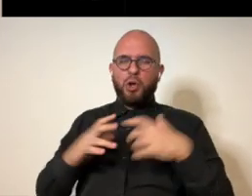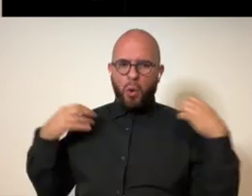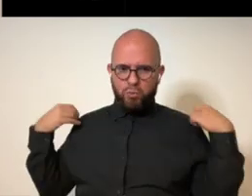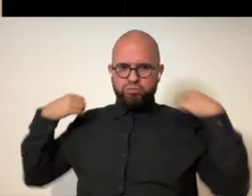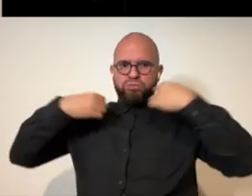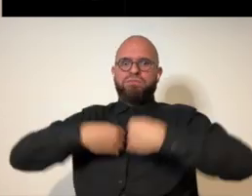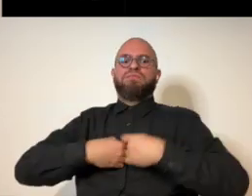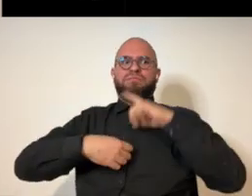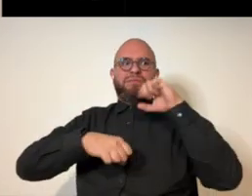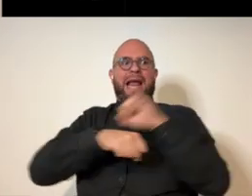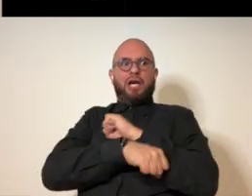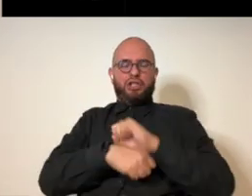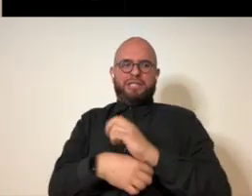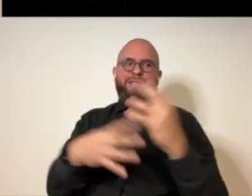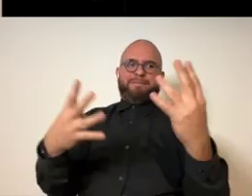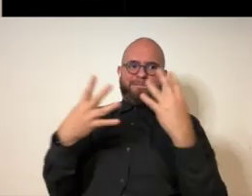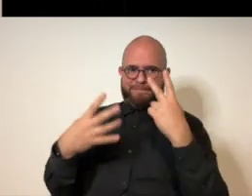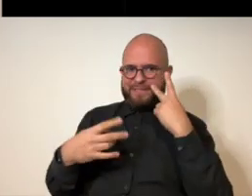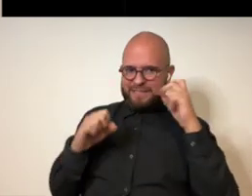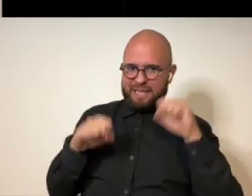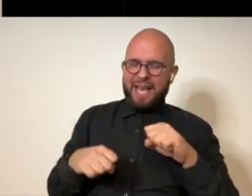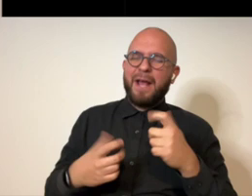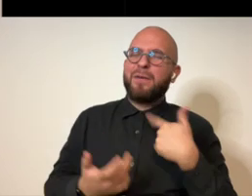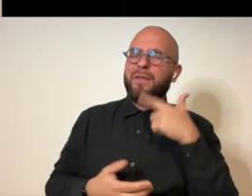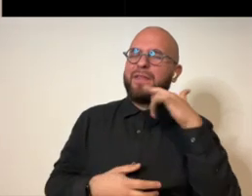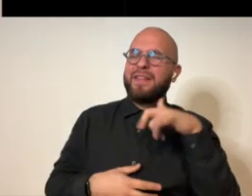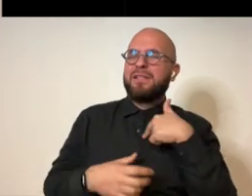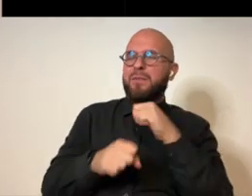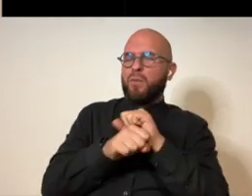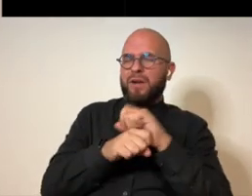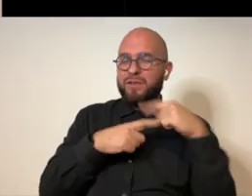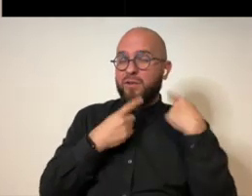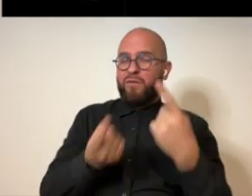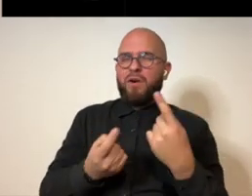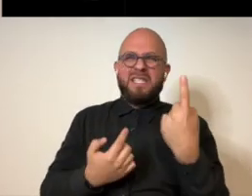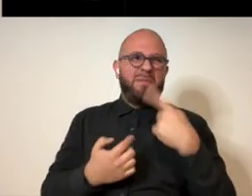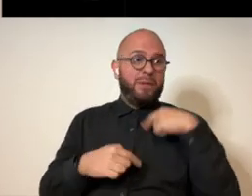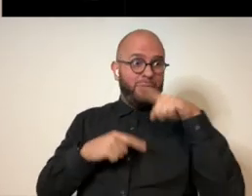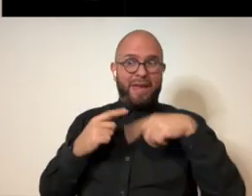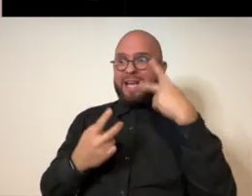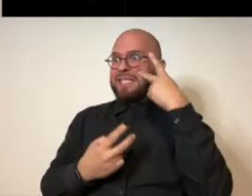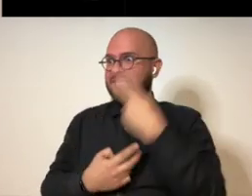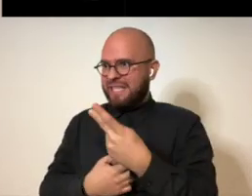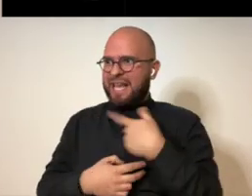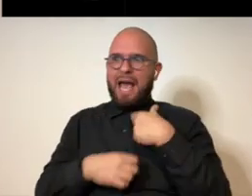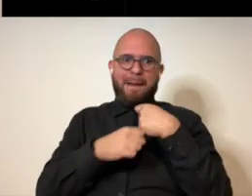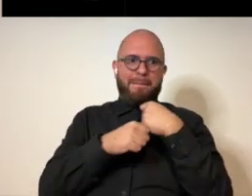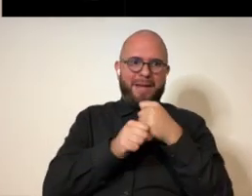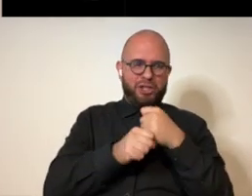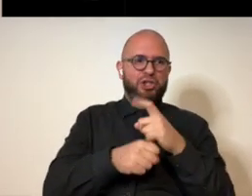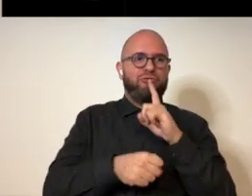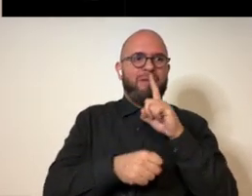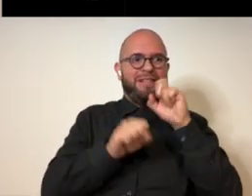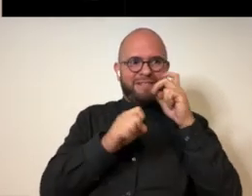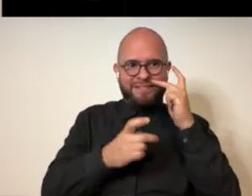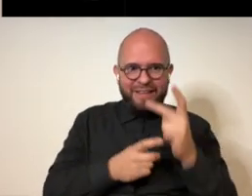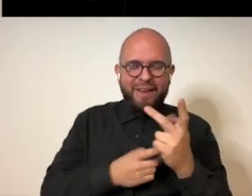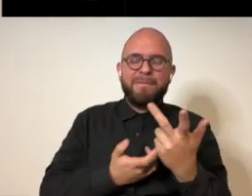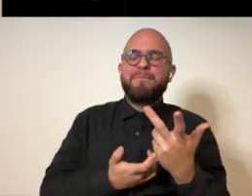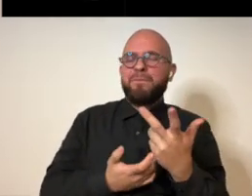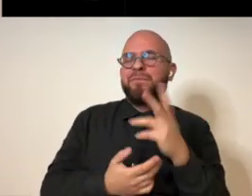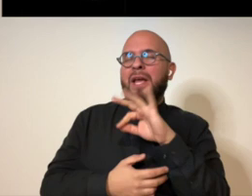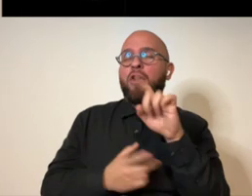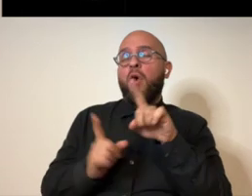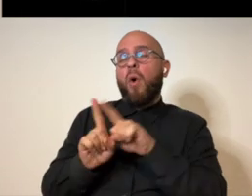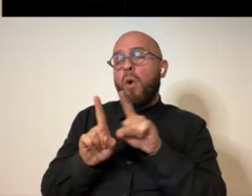feel like everyone can see anyway. So, and I feel like that's been a theme in my work for a really long time, is taking invisible things and making